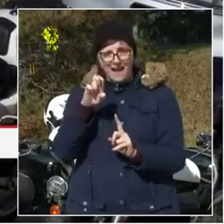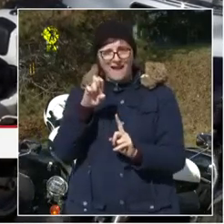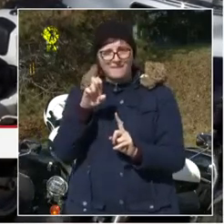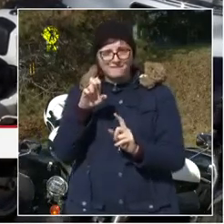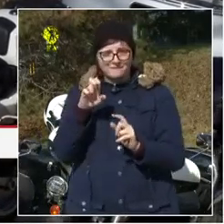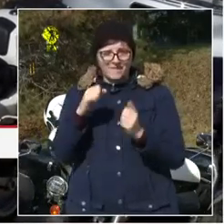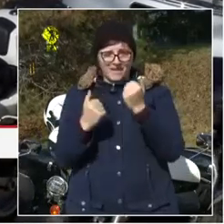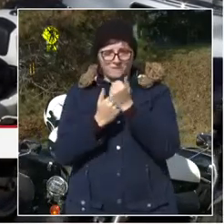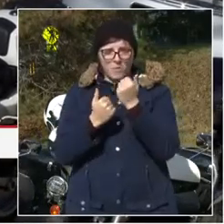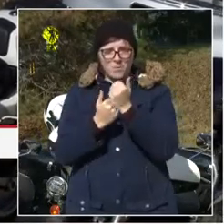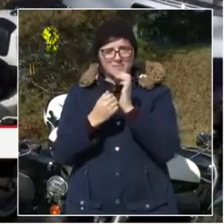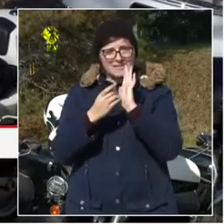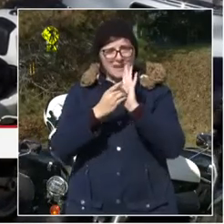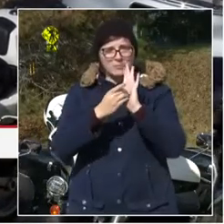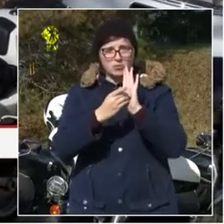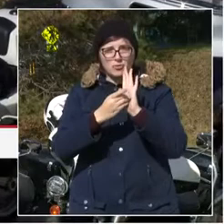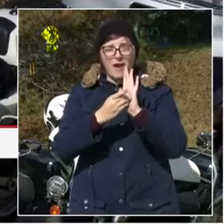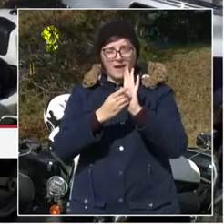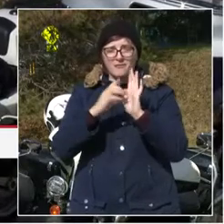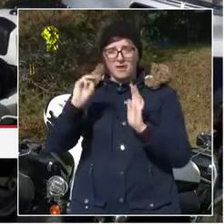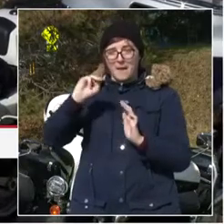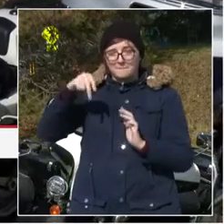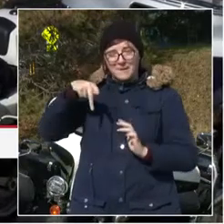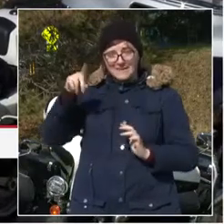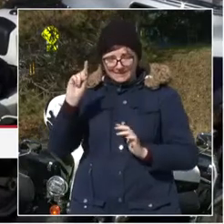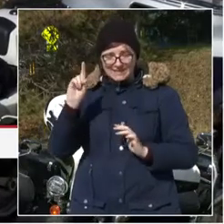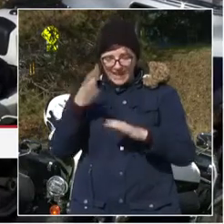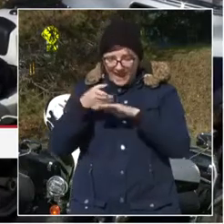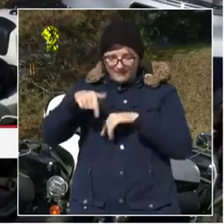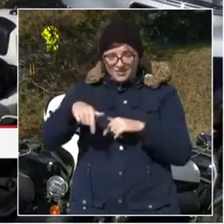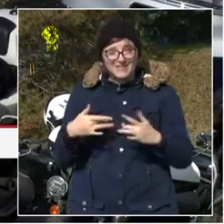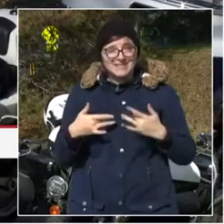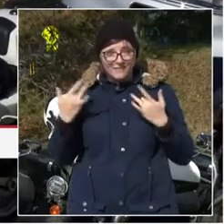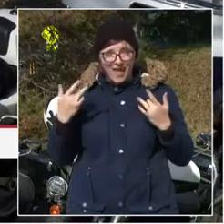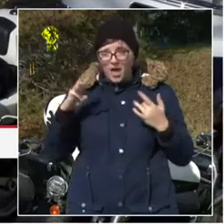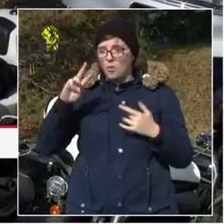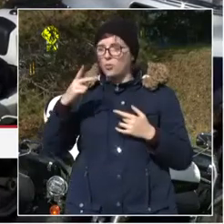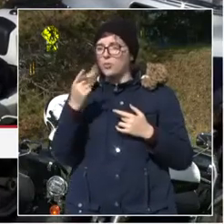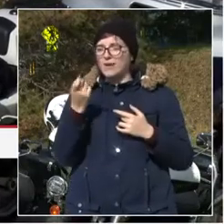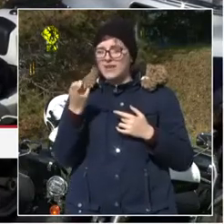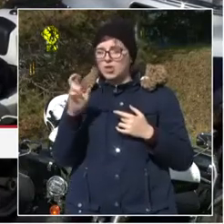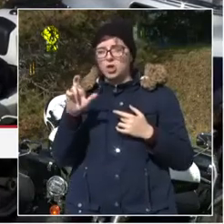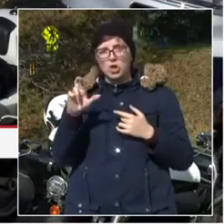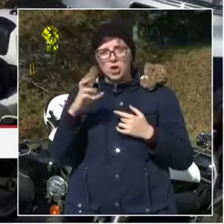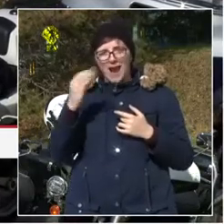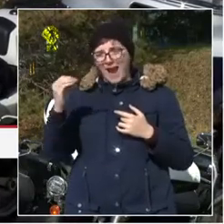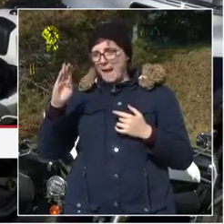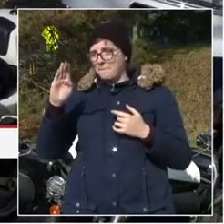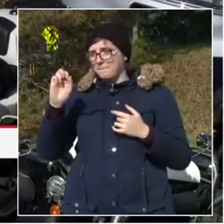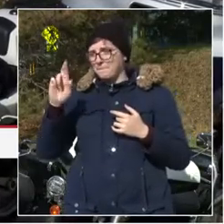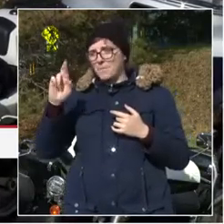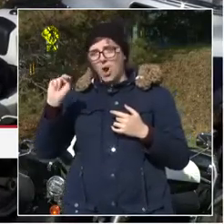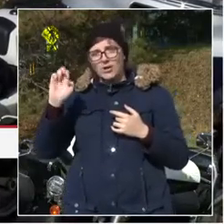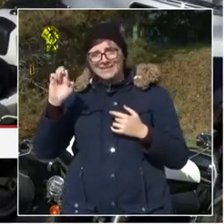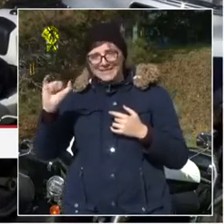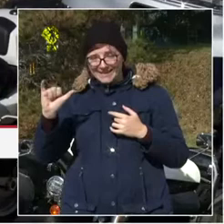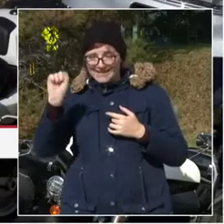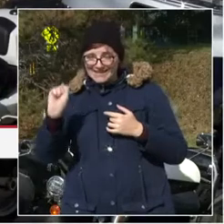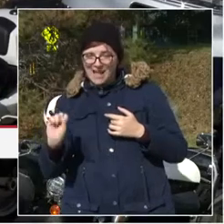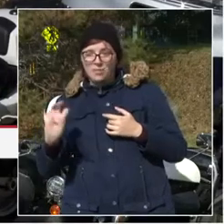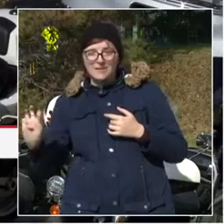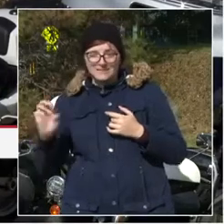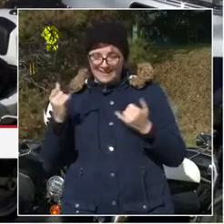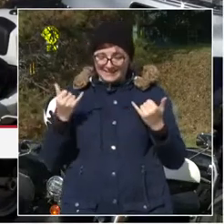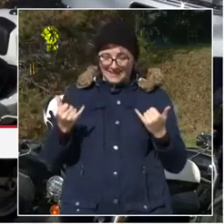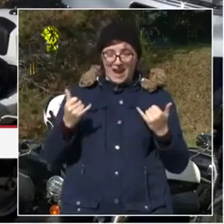by Metropolitan Police Department directly following the event at Wheeler and Varney Southeast. At this time, the